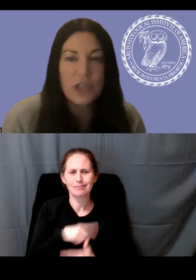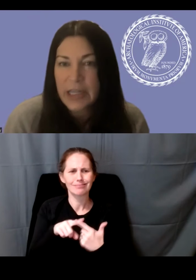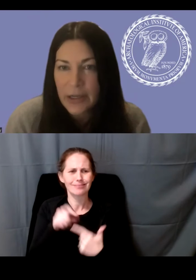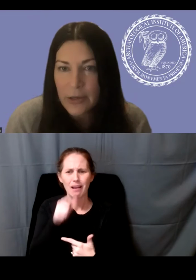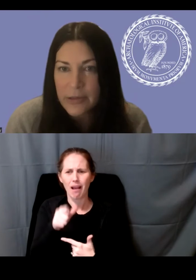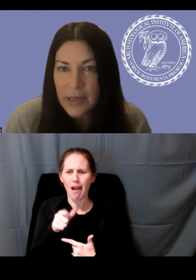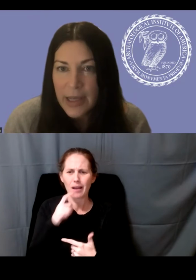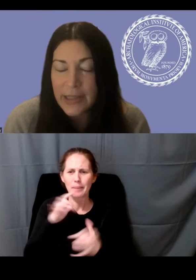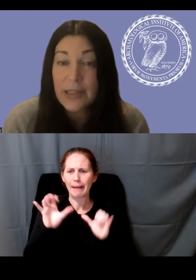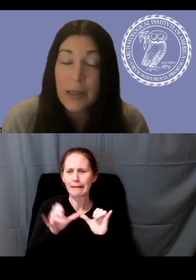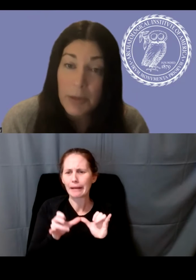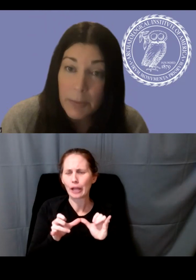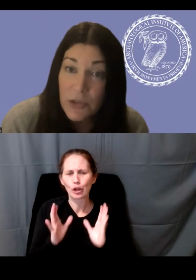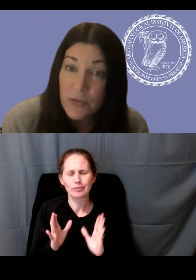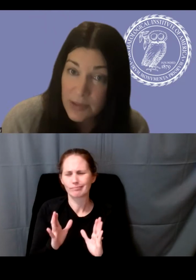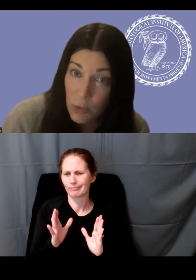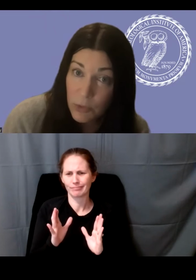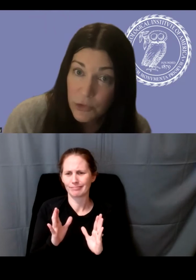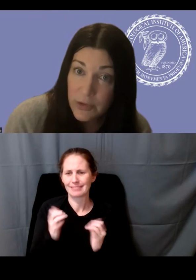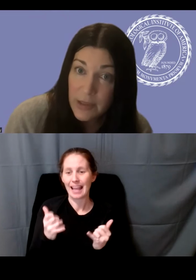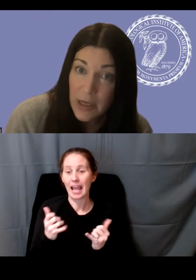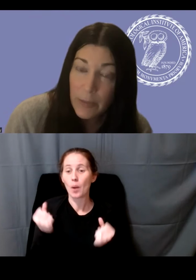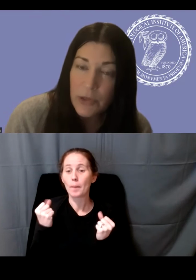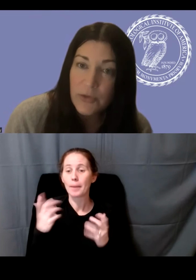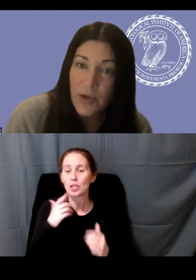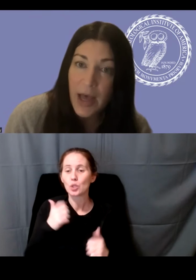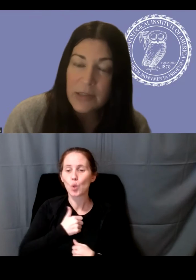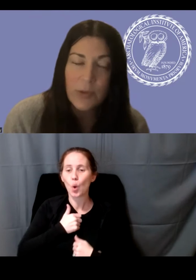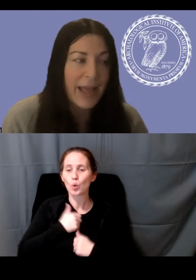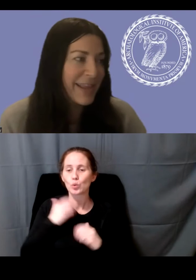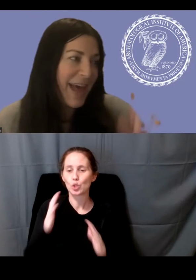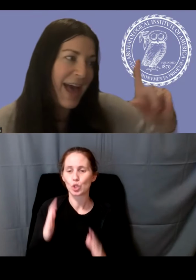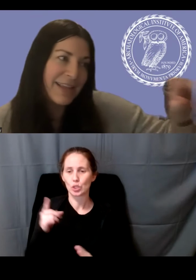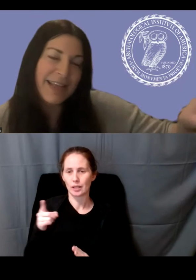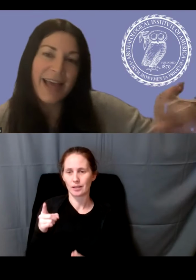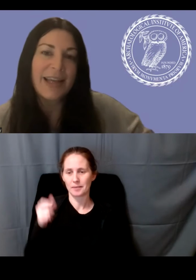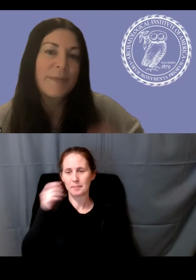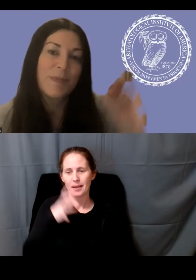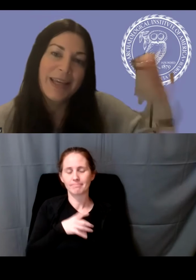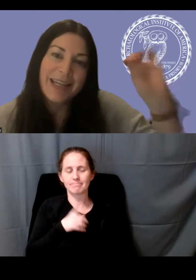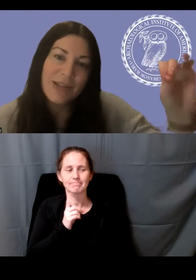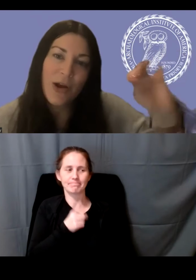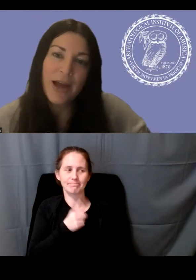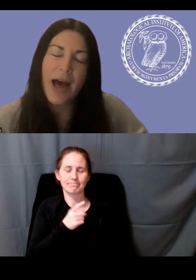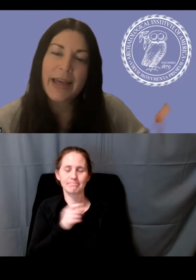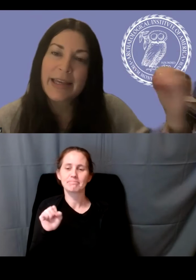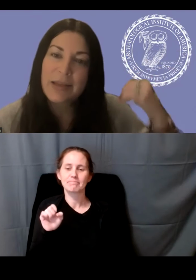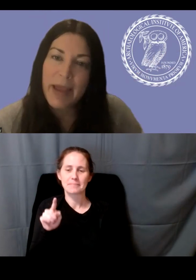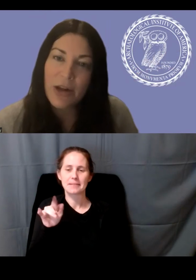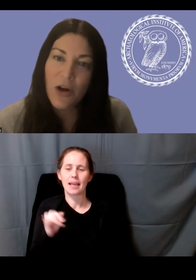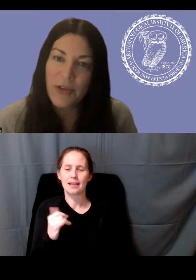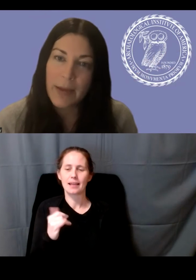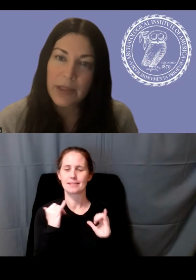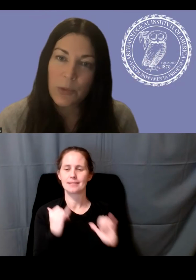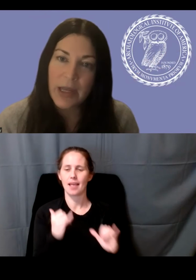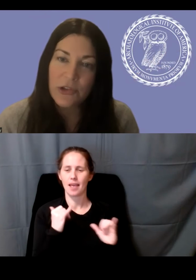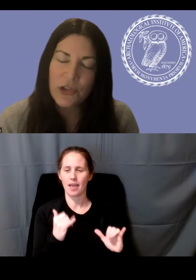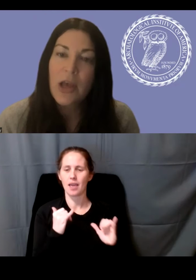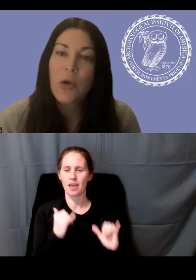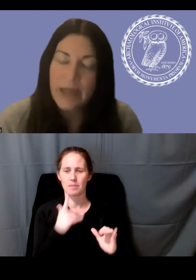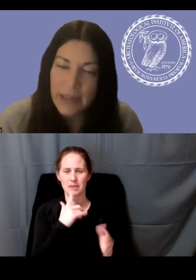of engineers. It's going to be a bunch of soldiers, a bunch of guys who are like, that Seti, he's our guy. He made our